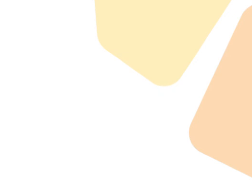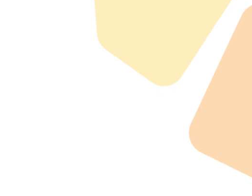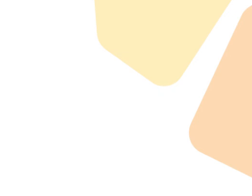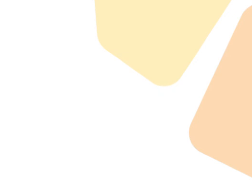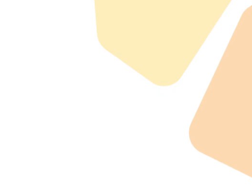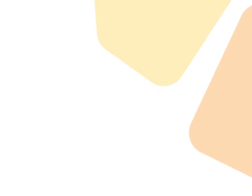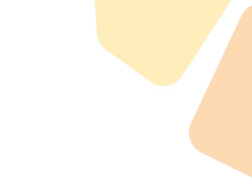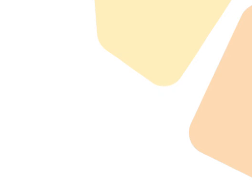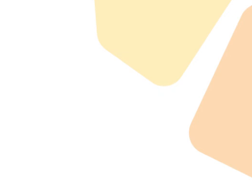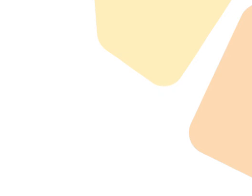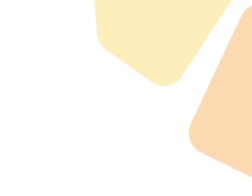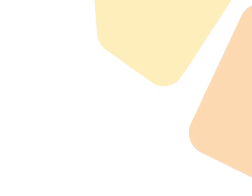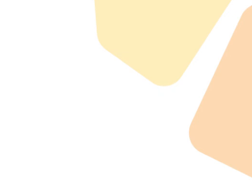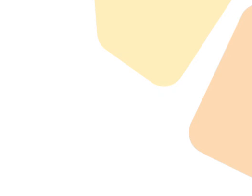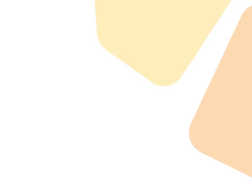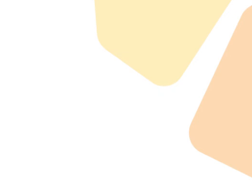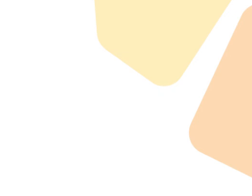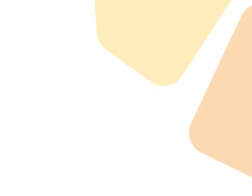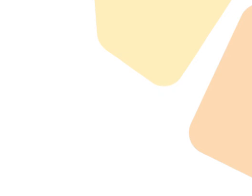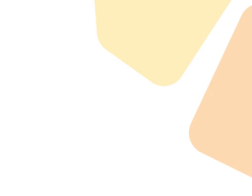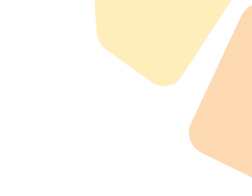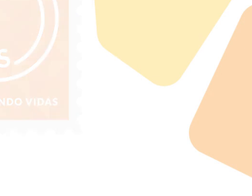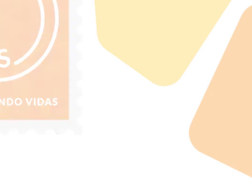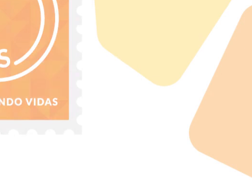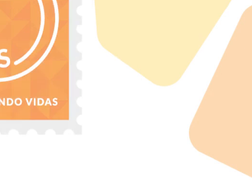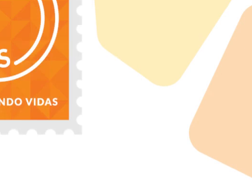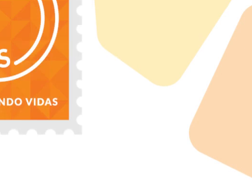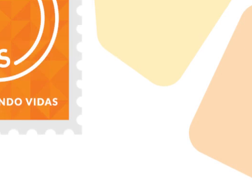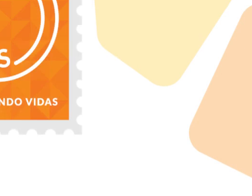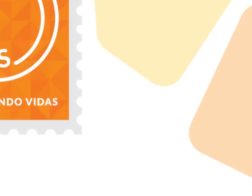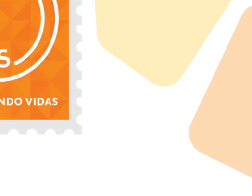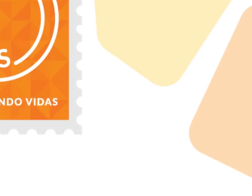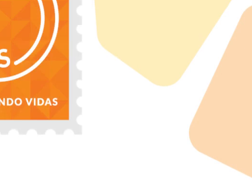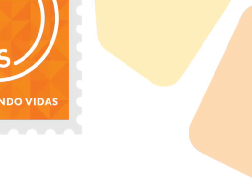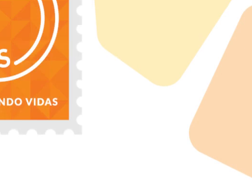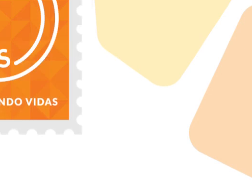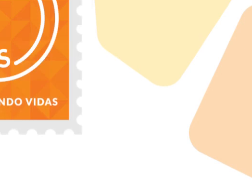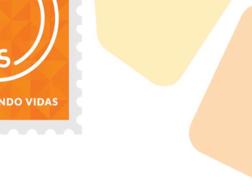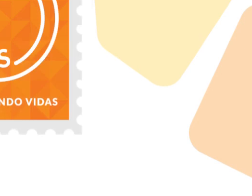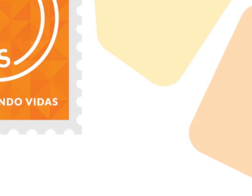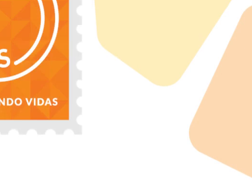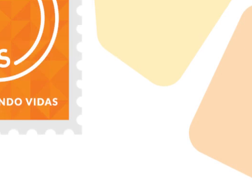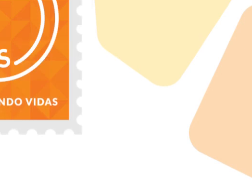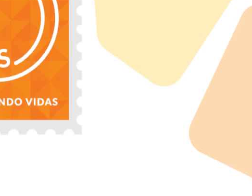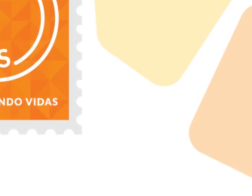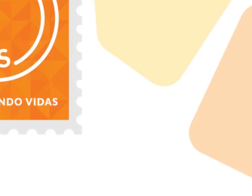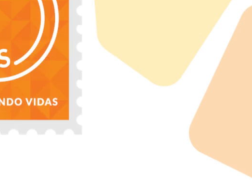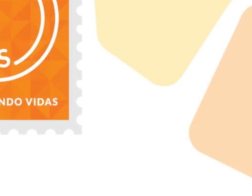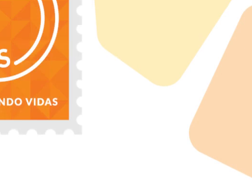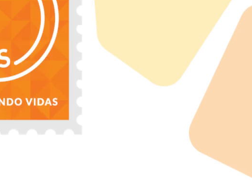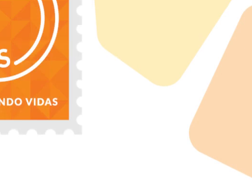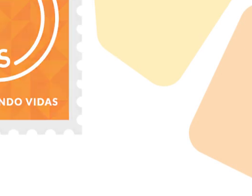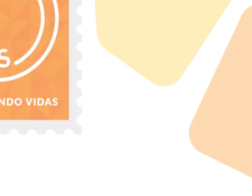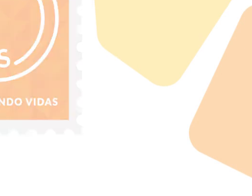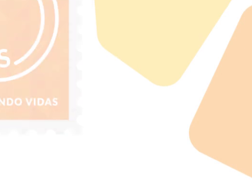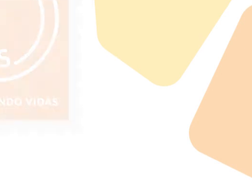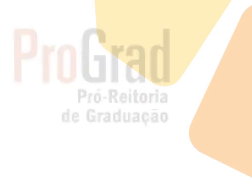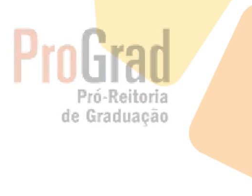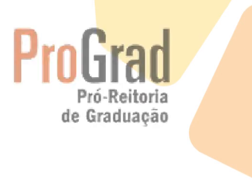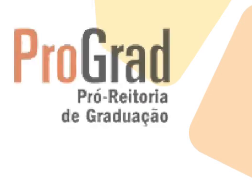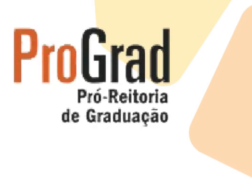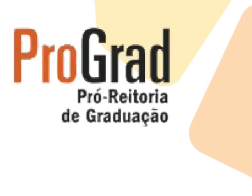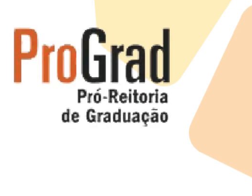learning through the eyes of their students, and when students see themselves as their own teachers, they're